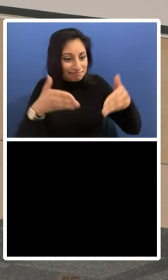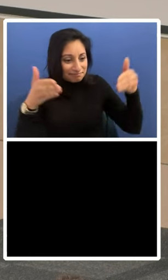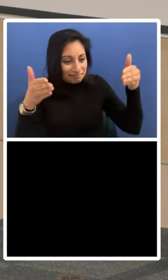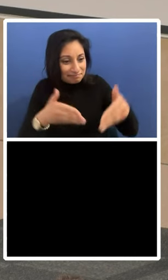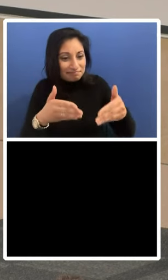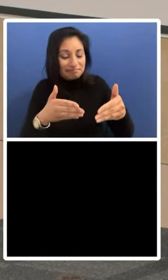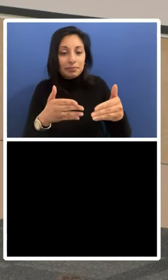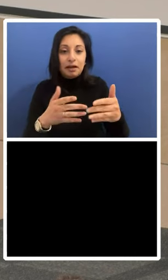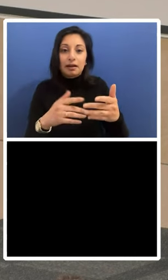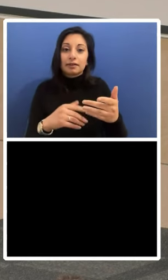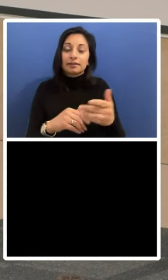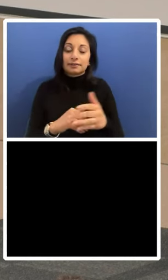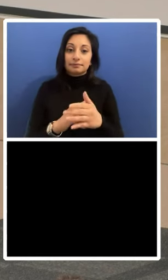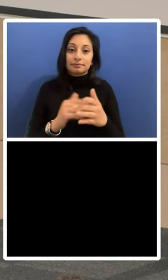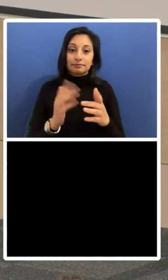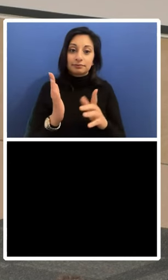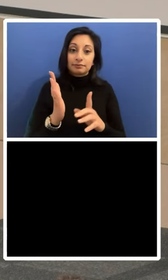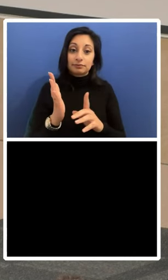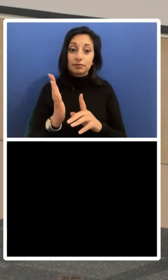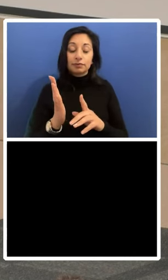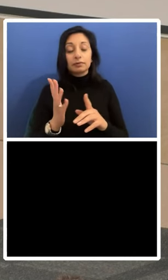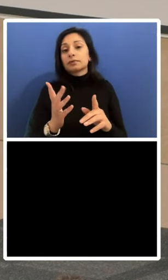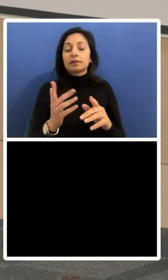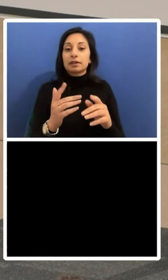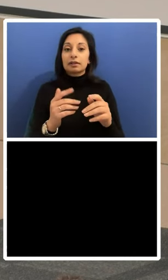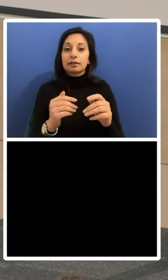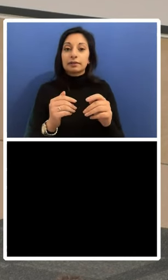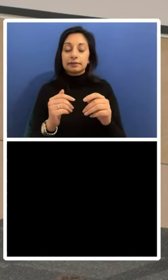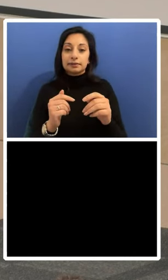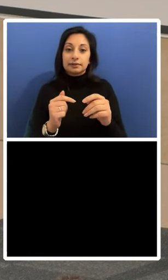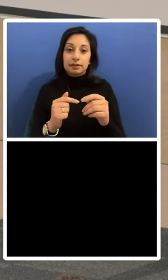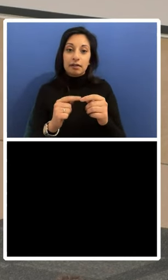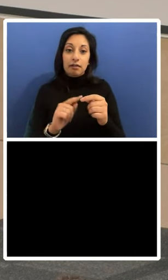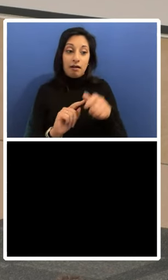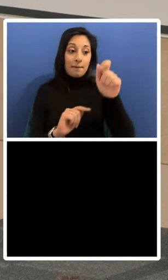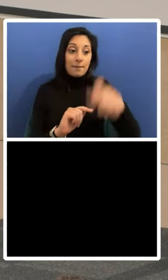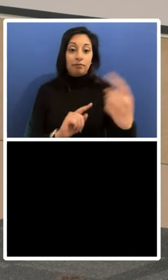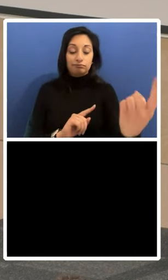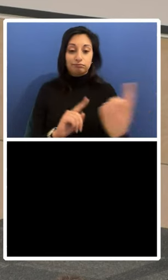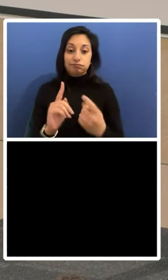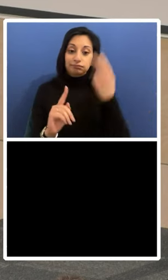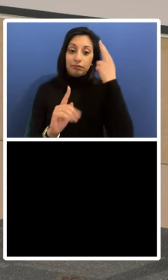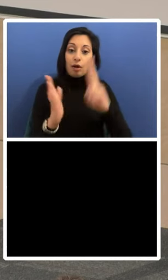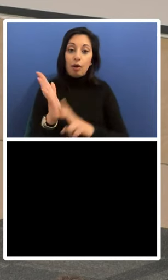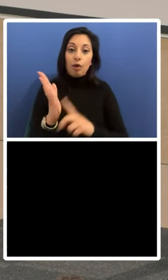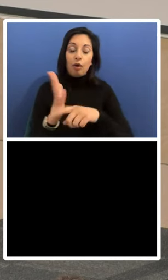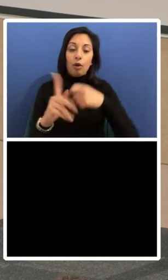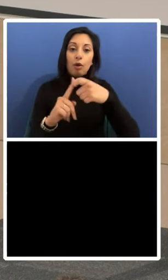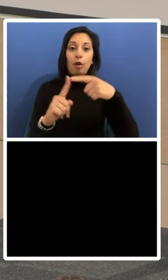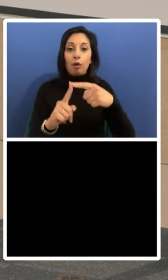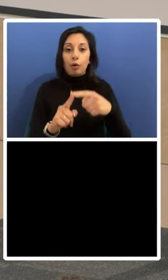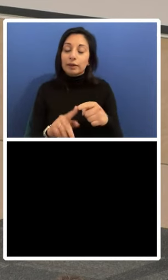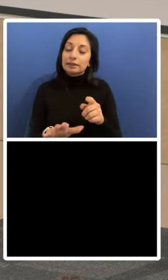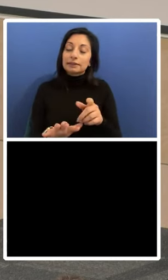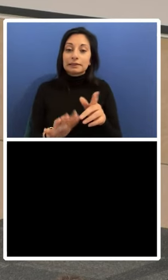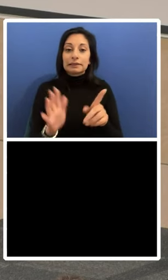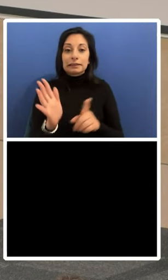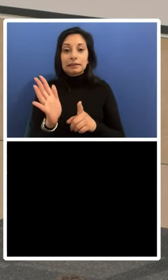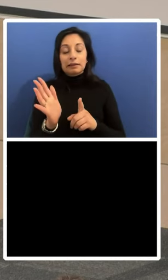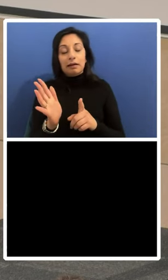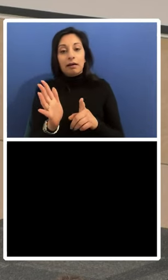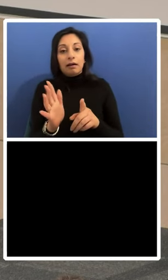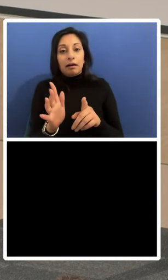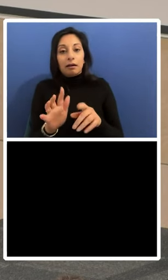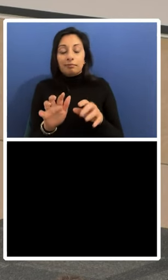Luke Blackwood, from Grimsby, not too far from where you're from, comes up to me in the library. And this is such an LSE thing to happen. You're sitting there like doing like some Riemann